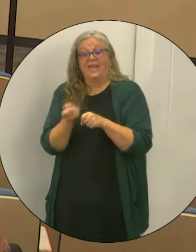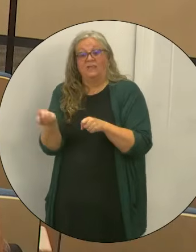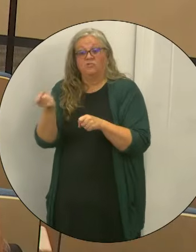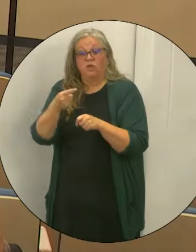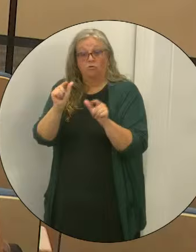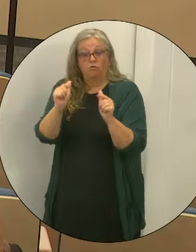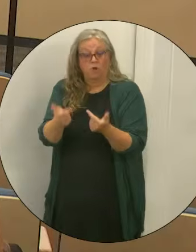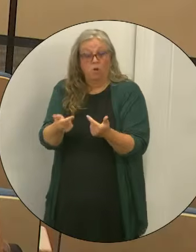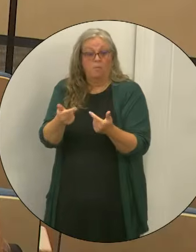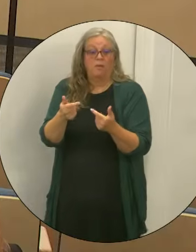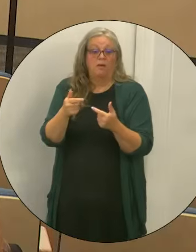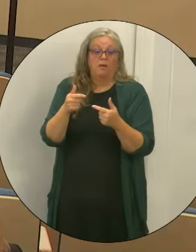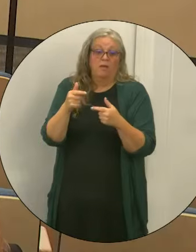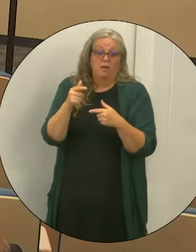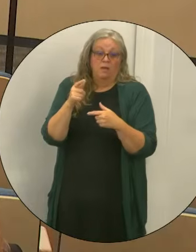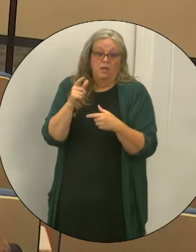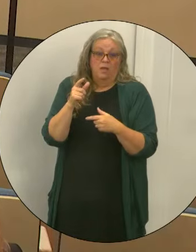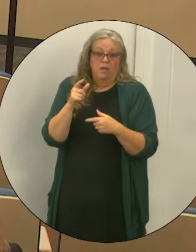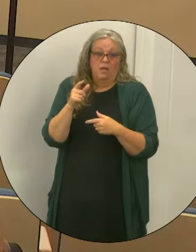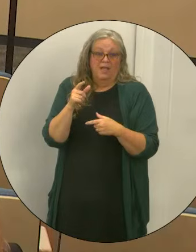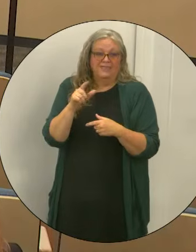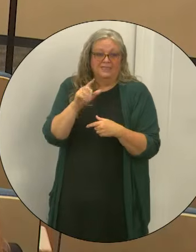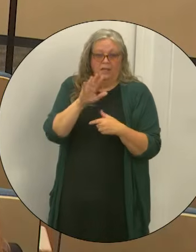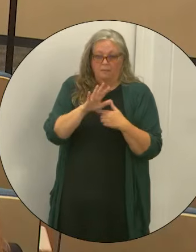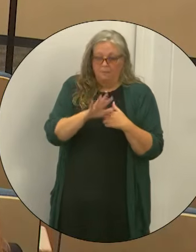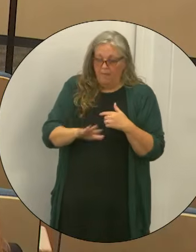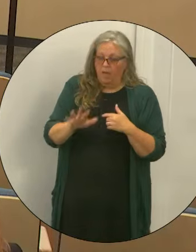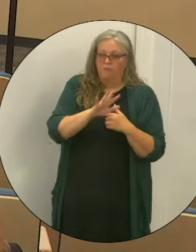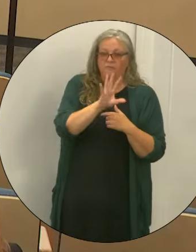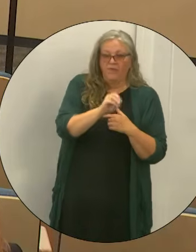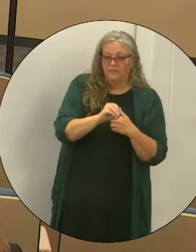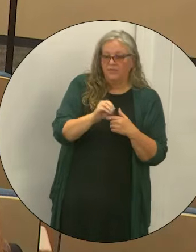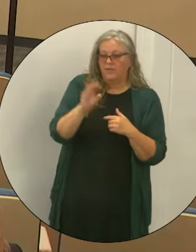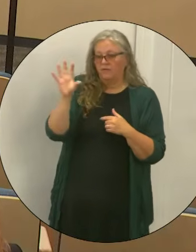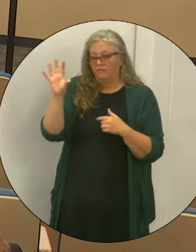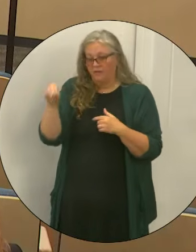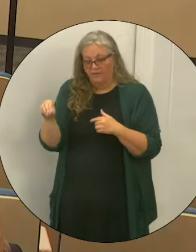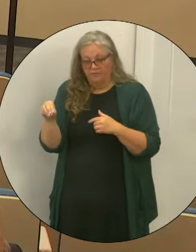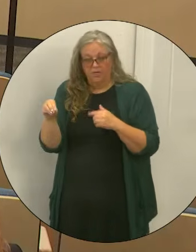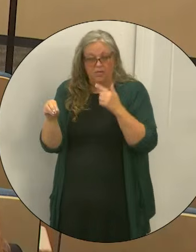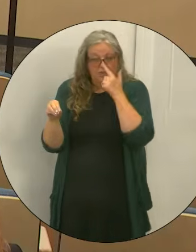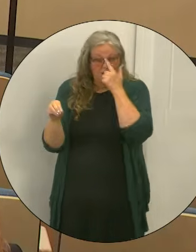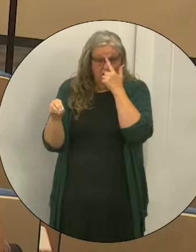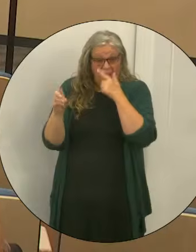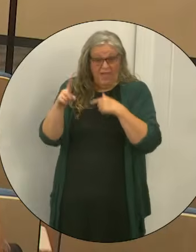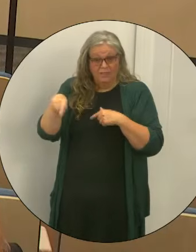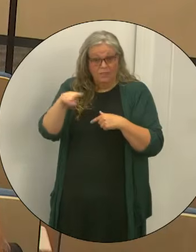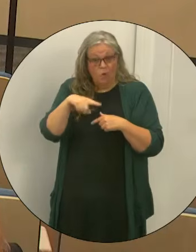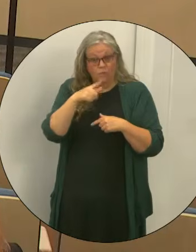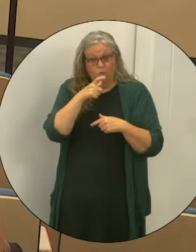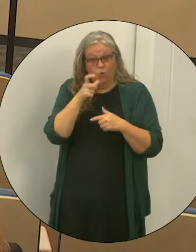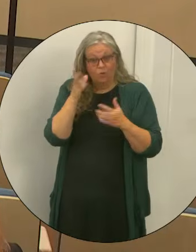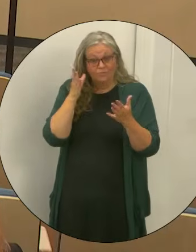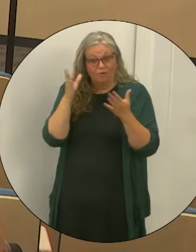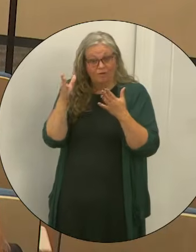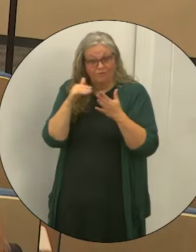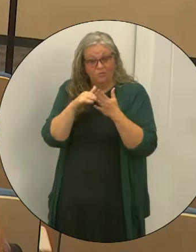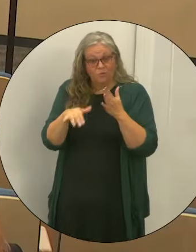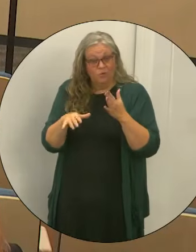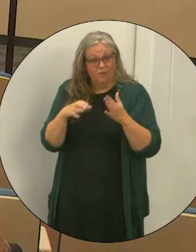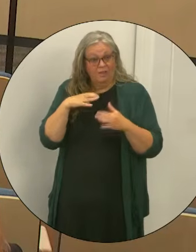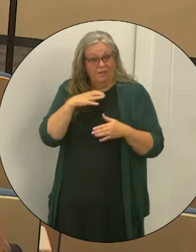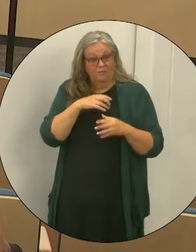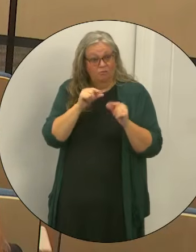about, reviewed the data. It's, about 50-50, and then also making sure those that do serve in student council